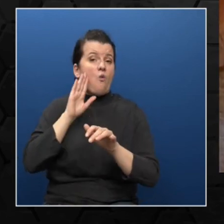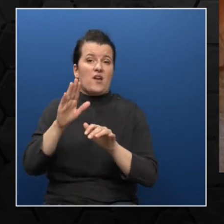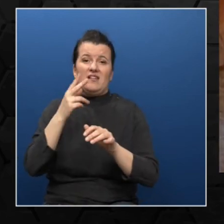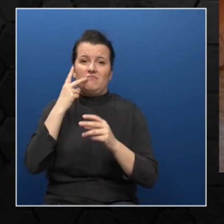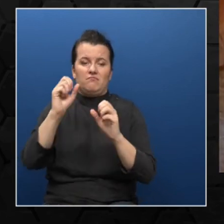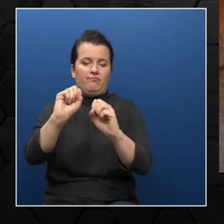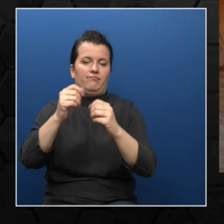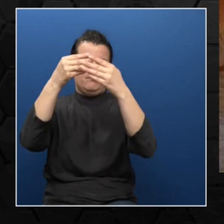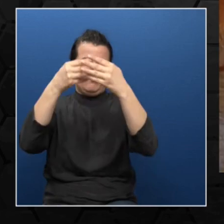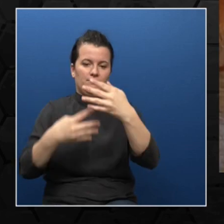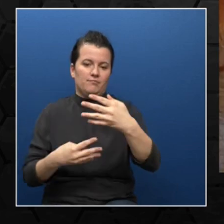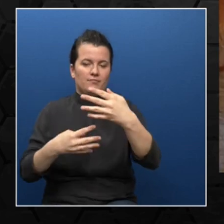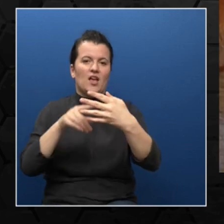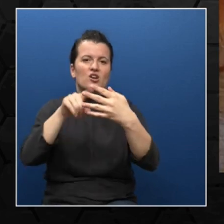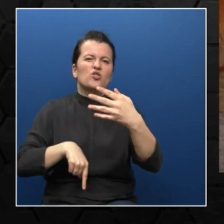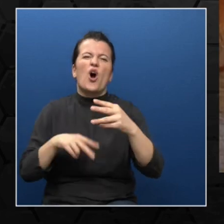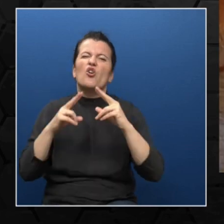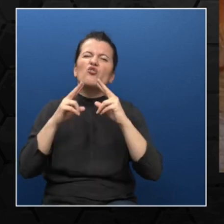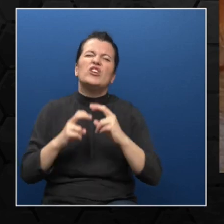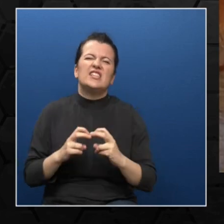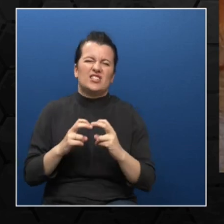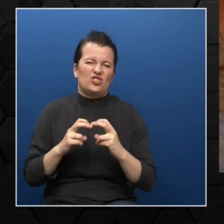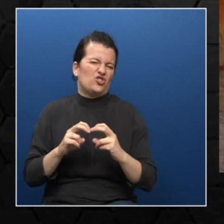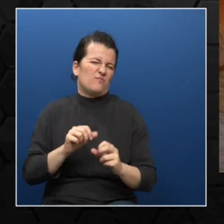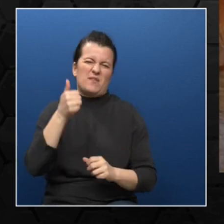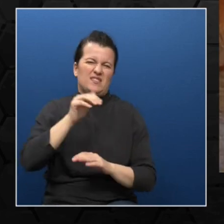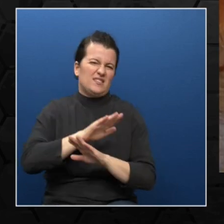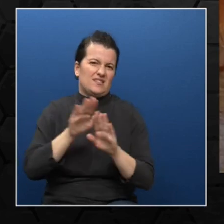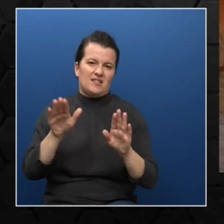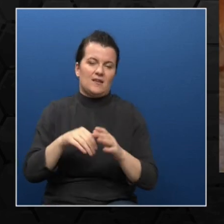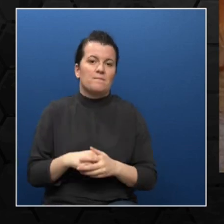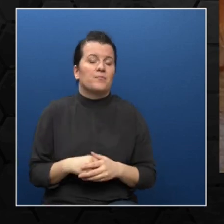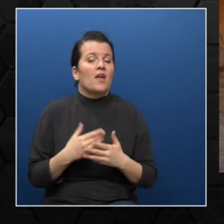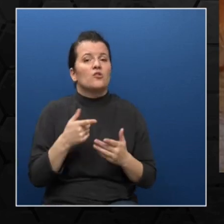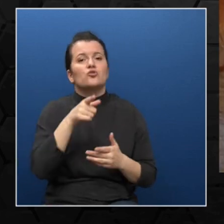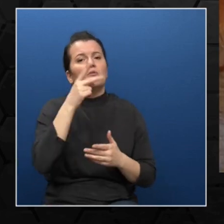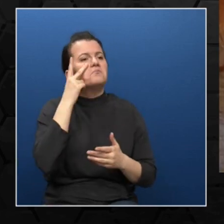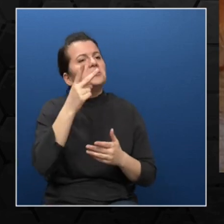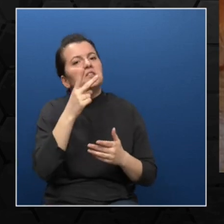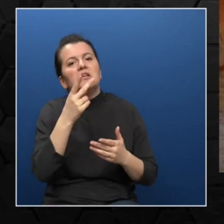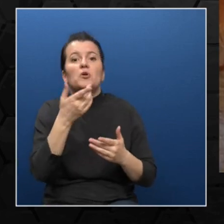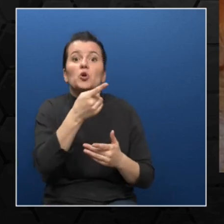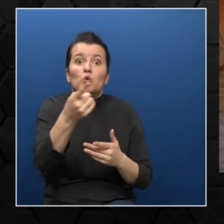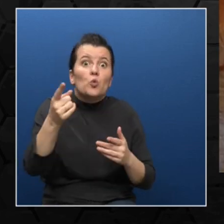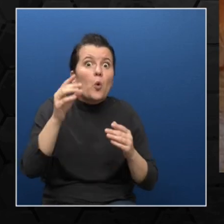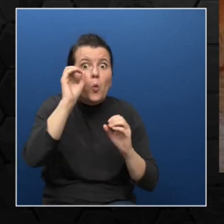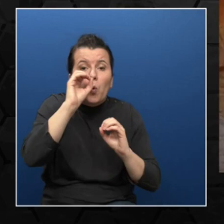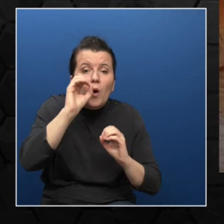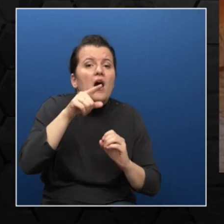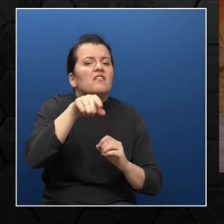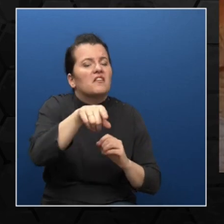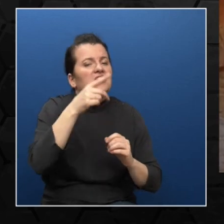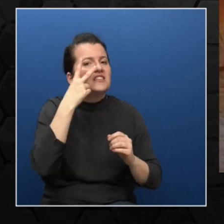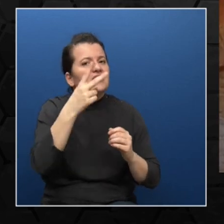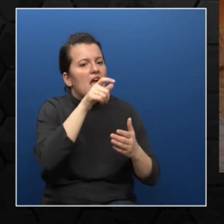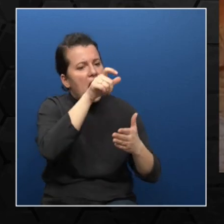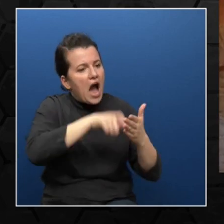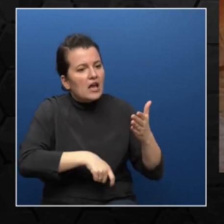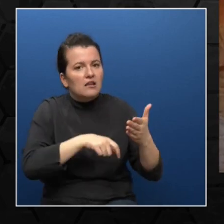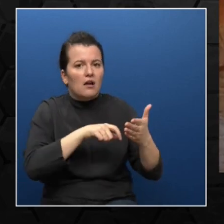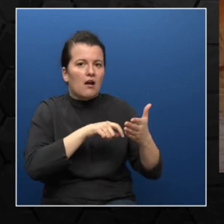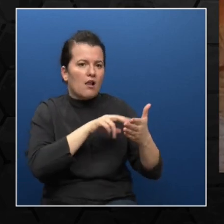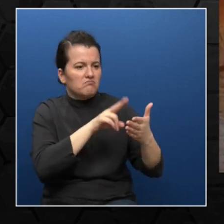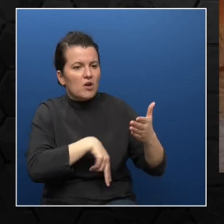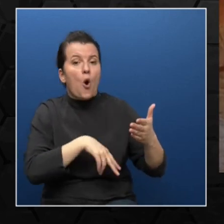papers, but for a beginner, I think just trying to find out articles, people are talking about it on Quora, on different forums. It's a